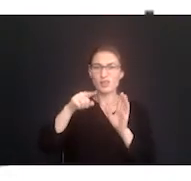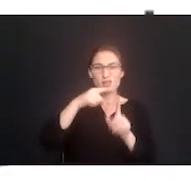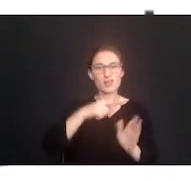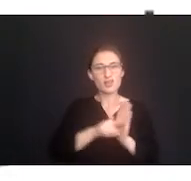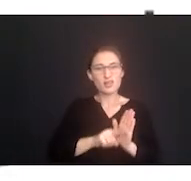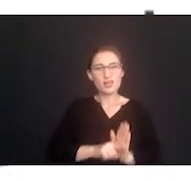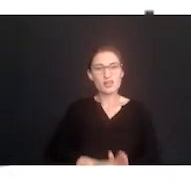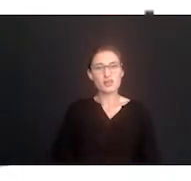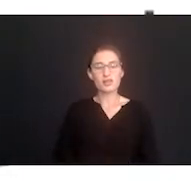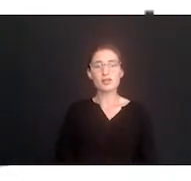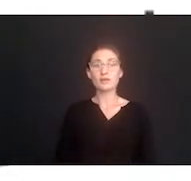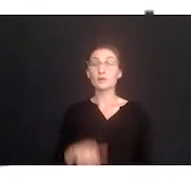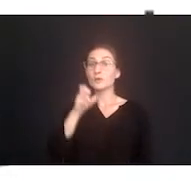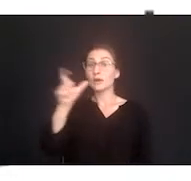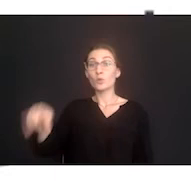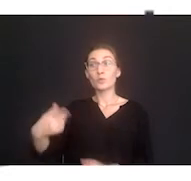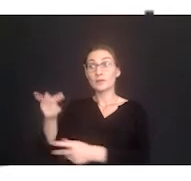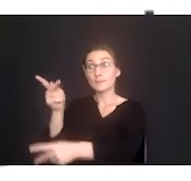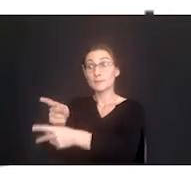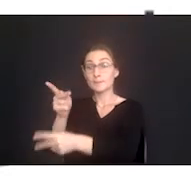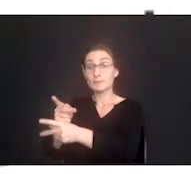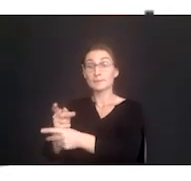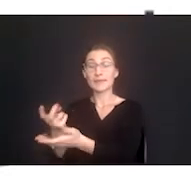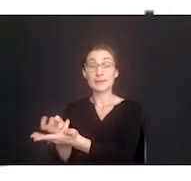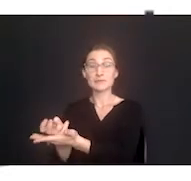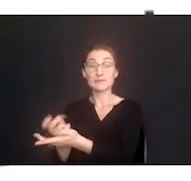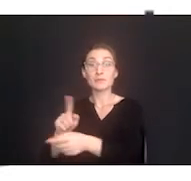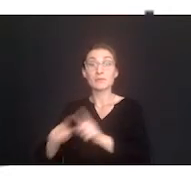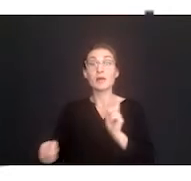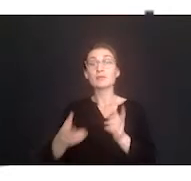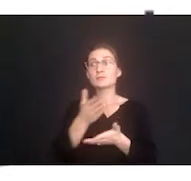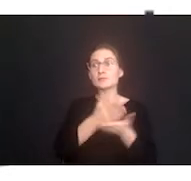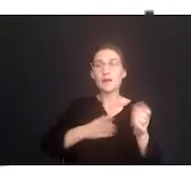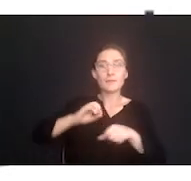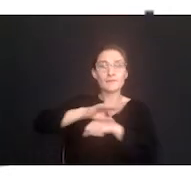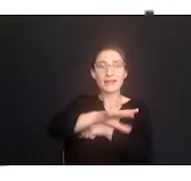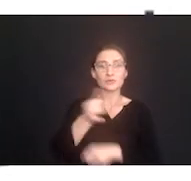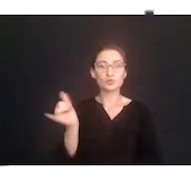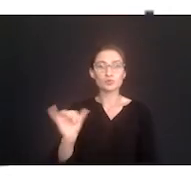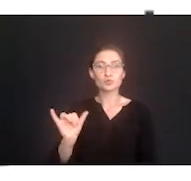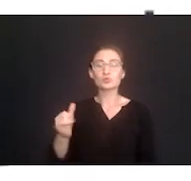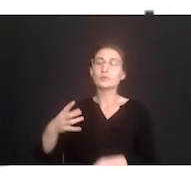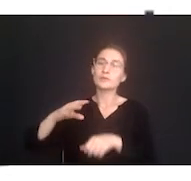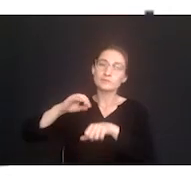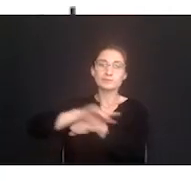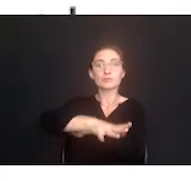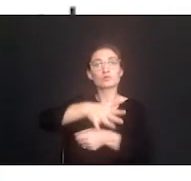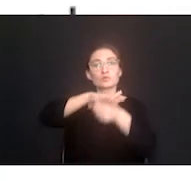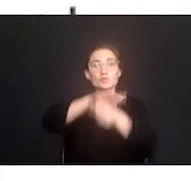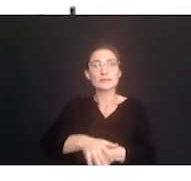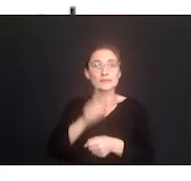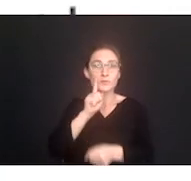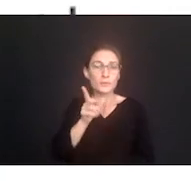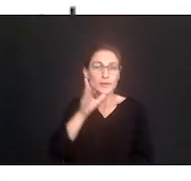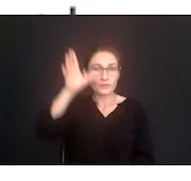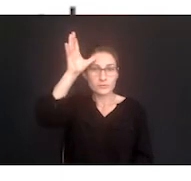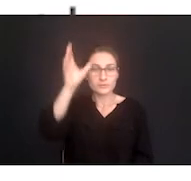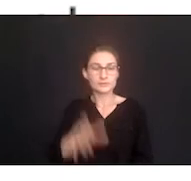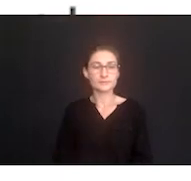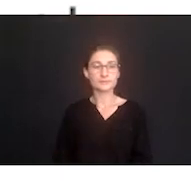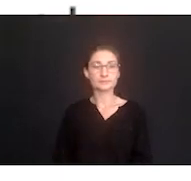instances. So they have to not only care for him with the epilepsy, but with some of these side effects as well, which is causing them some stress and burnout